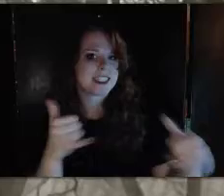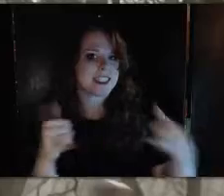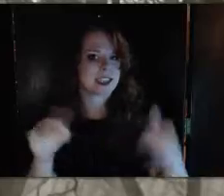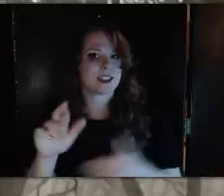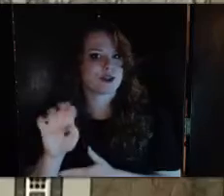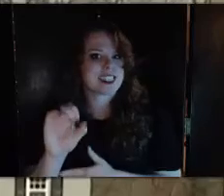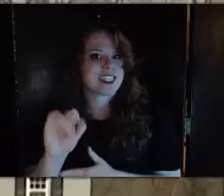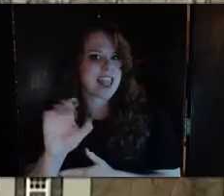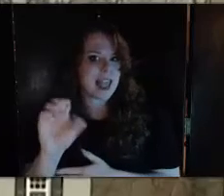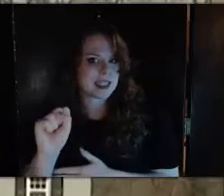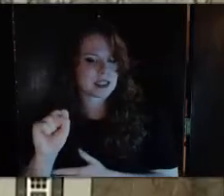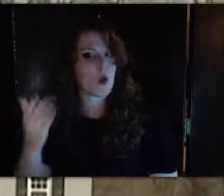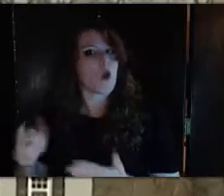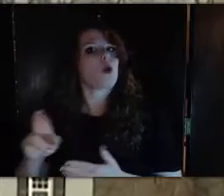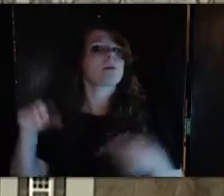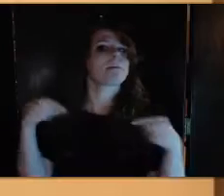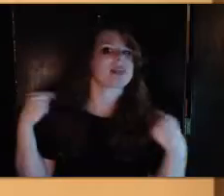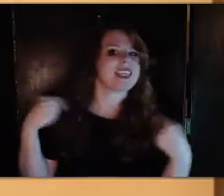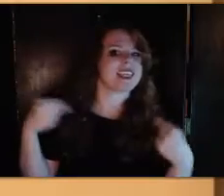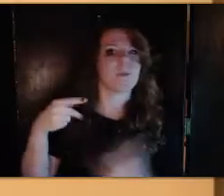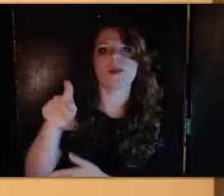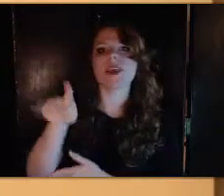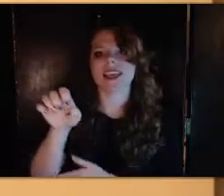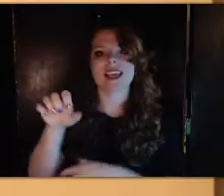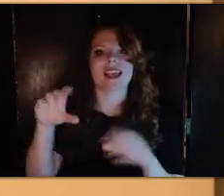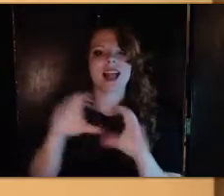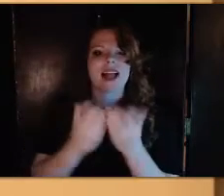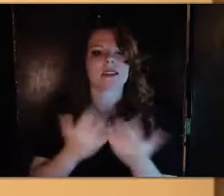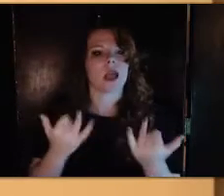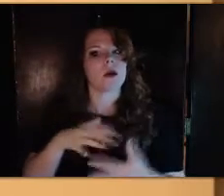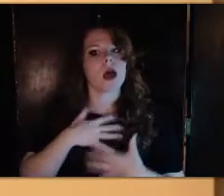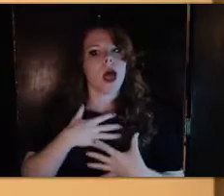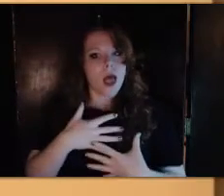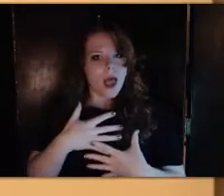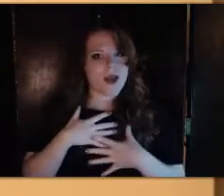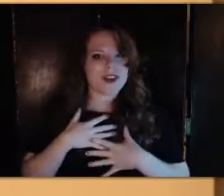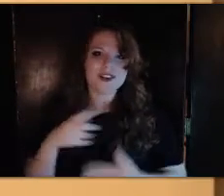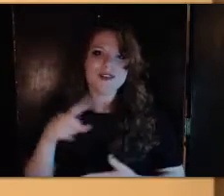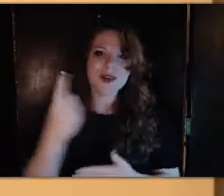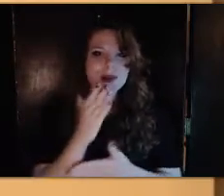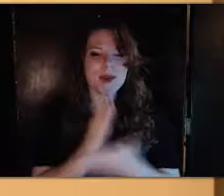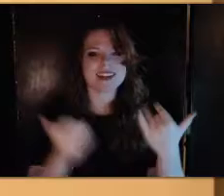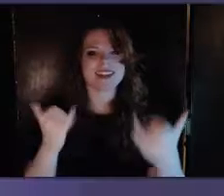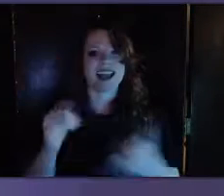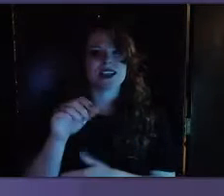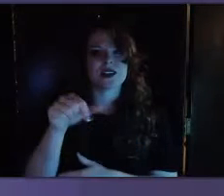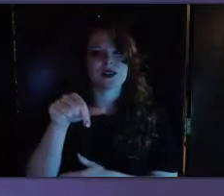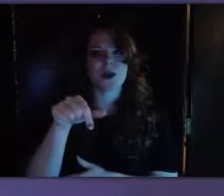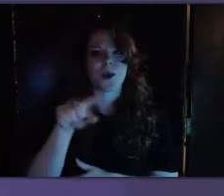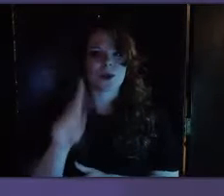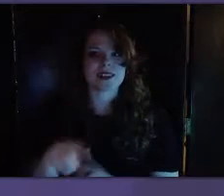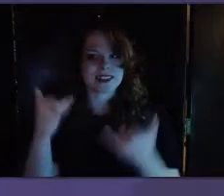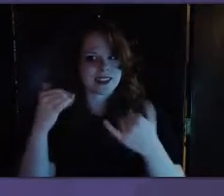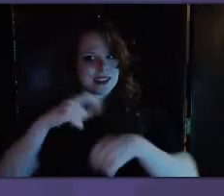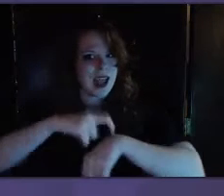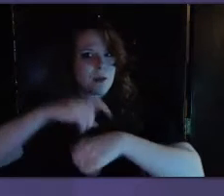a physical education class. All right, take a deep breath. It's time for the first part of today's quiz. You can cast